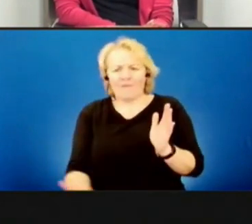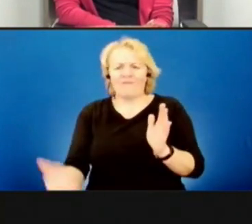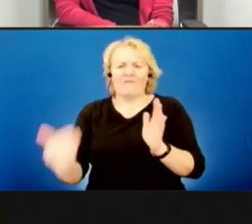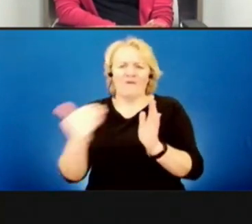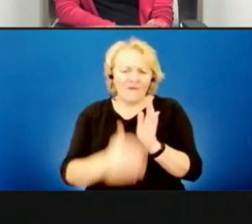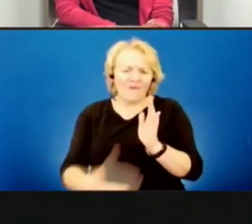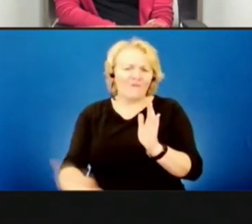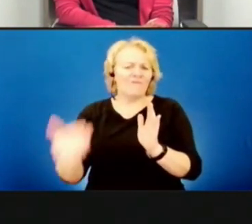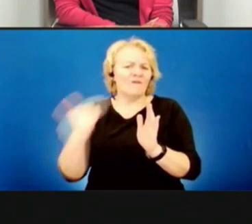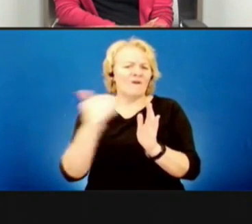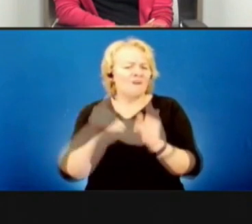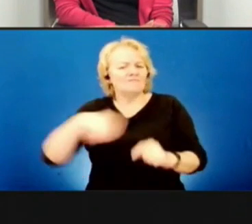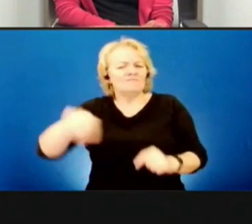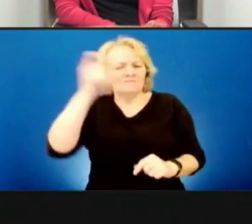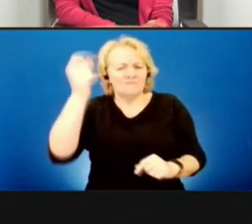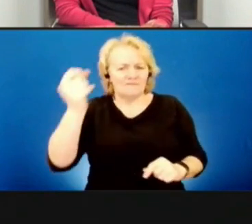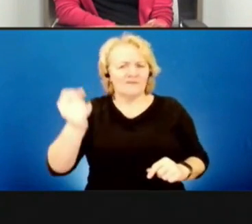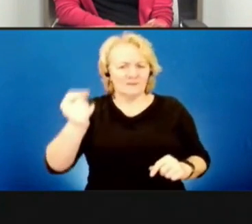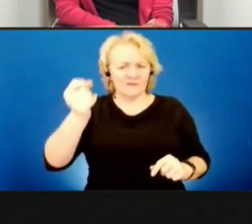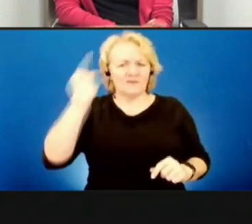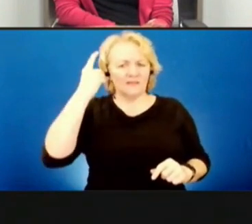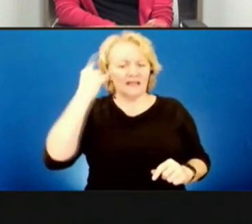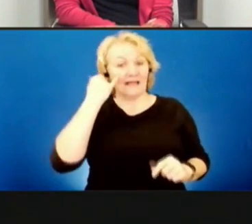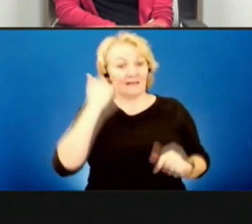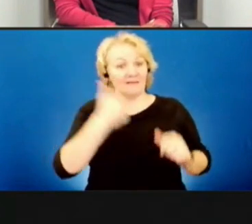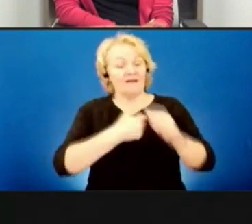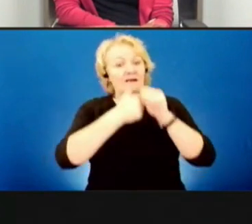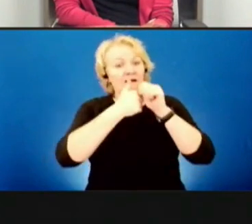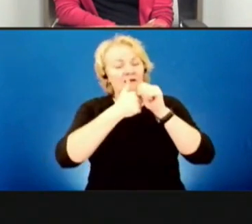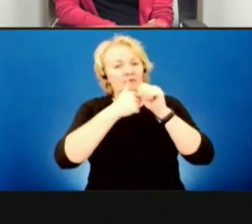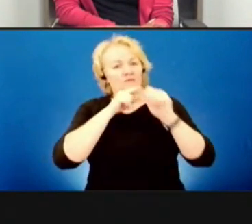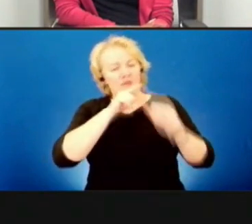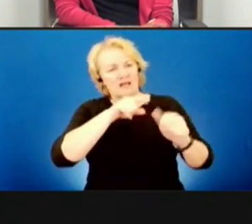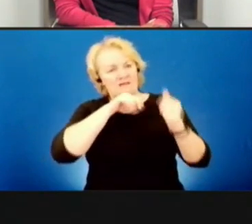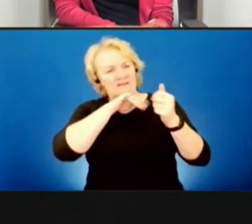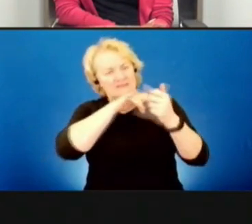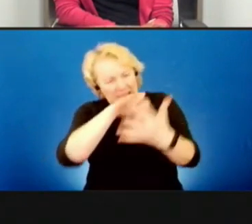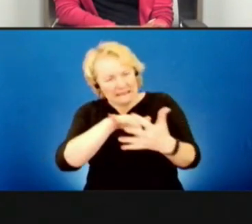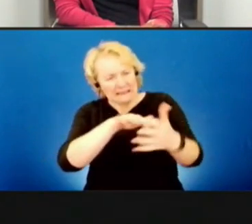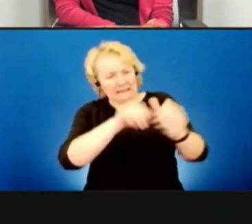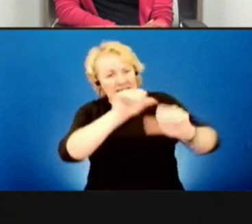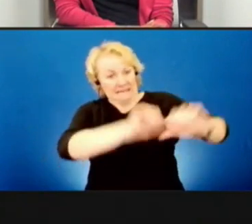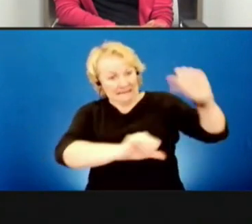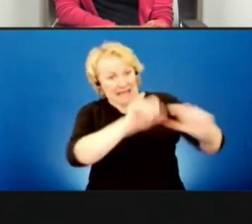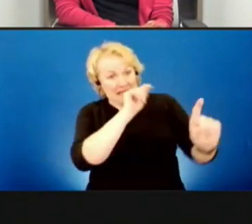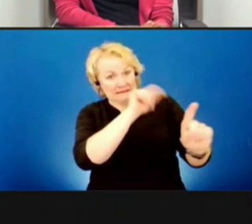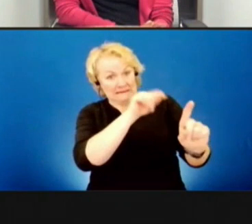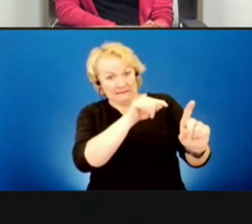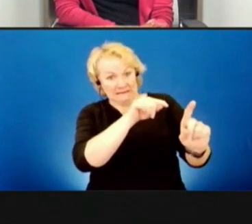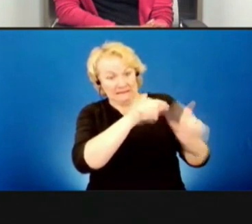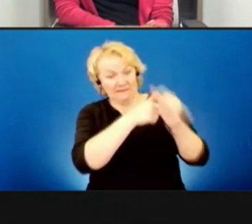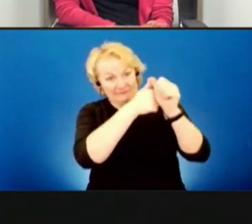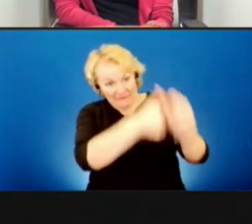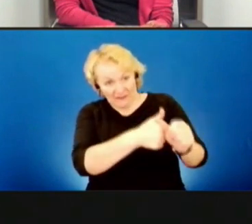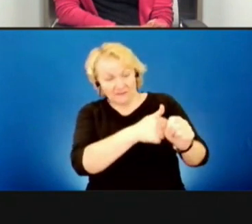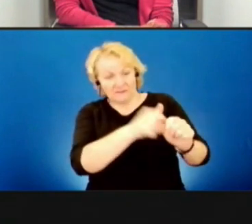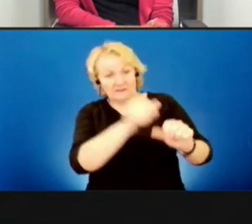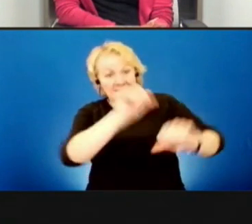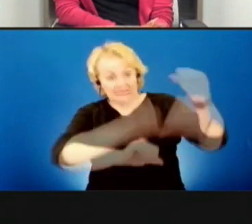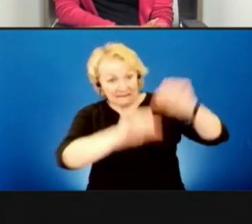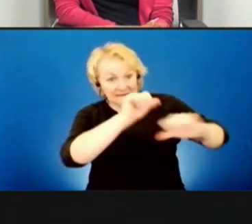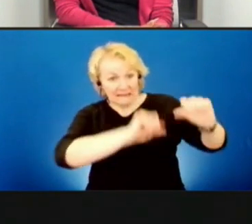they understand that if we follow the science, that we will be able to